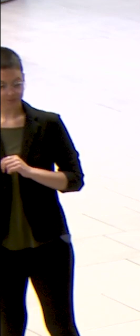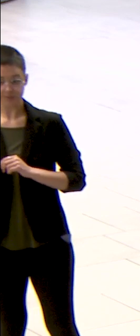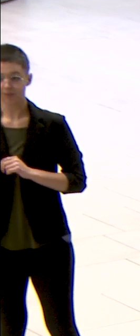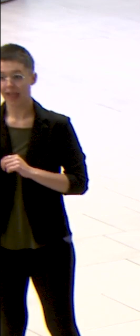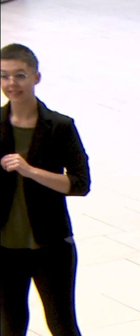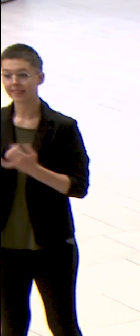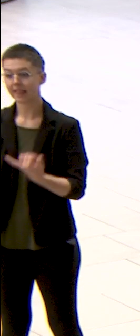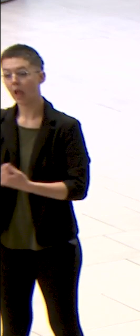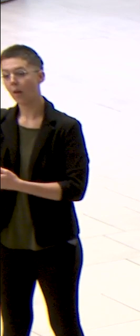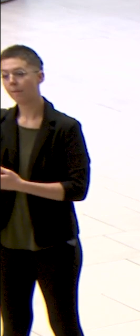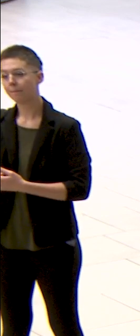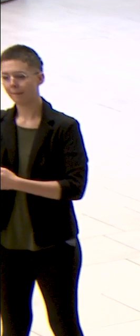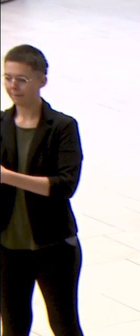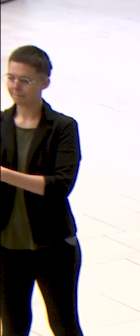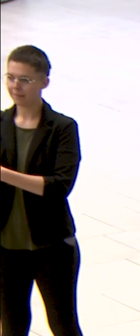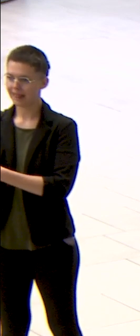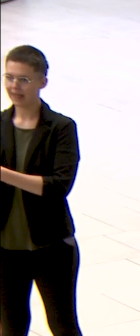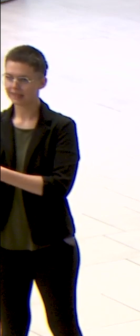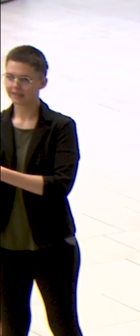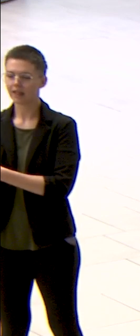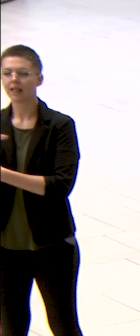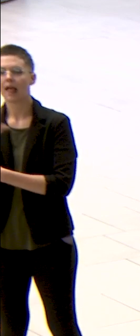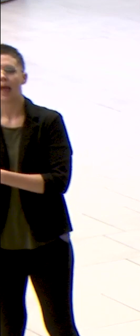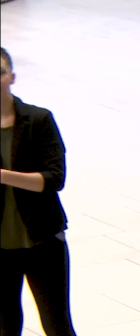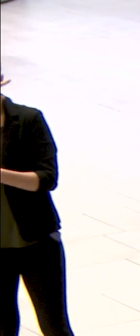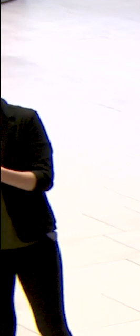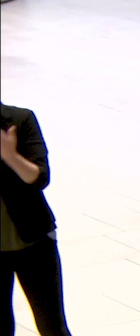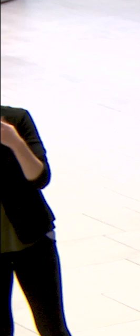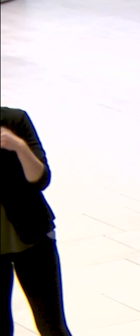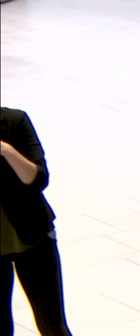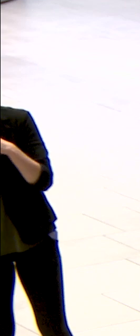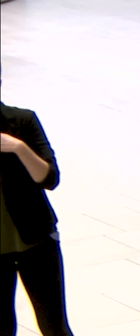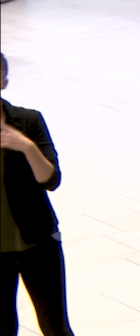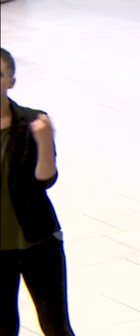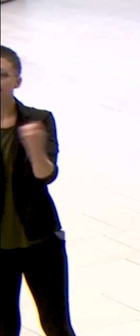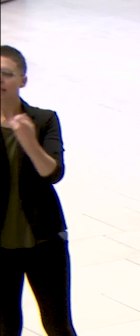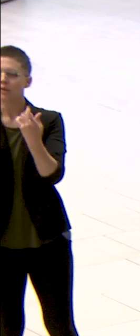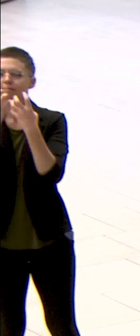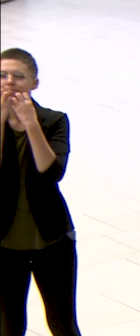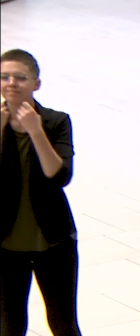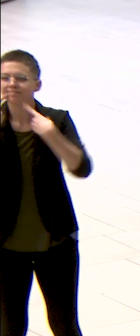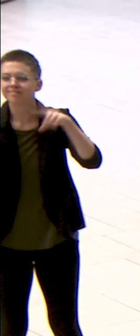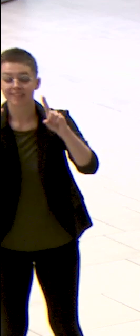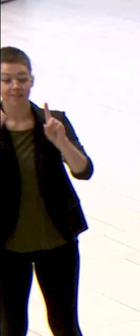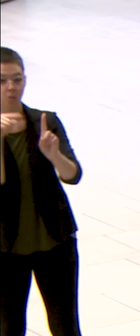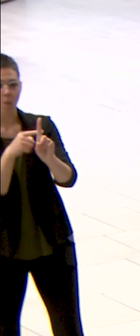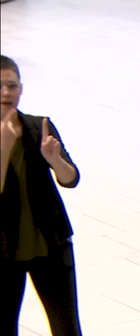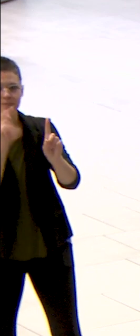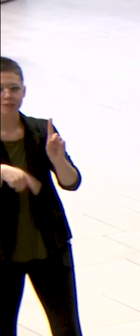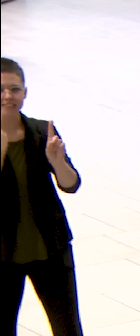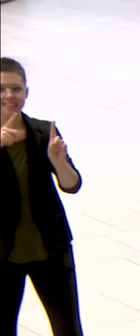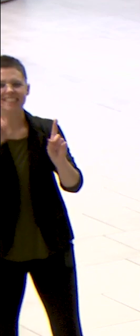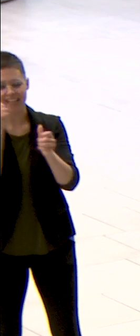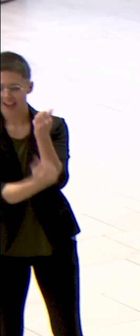community is also, and like Black culture is also just all about celebrating the excellence that we see. Like when one of us succeeds, everybody succeeds. Like we all feel like it's a